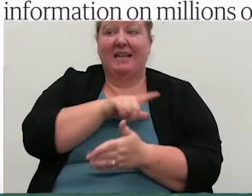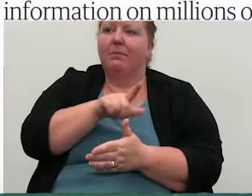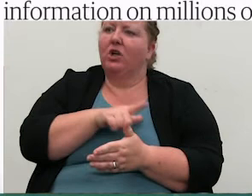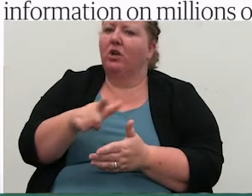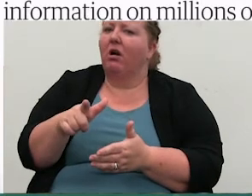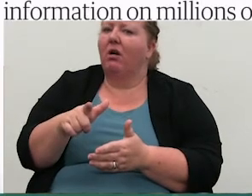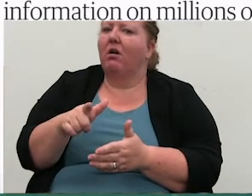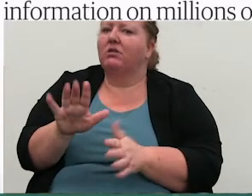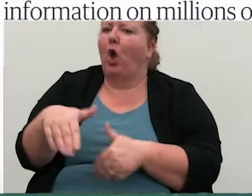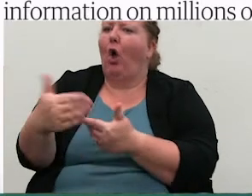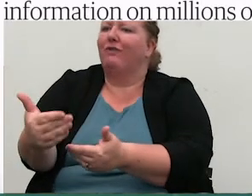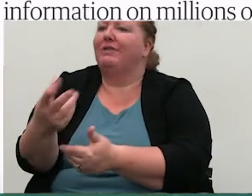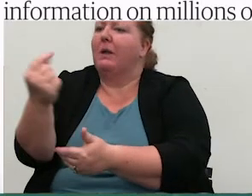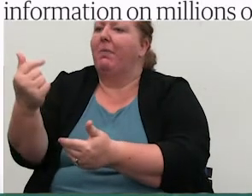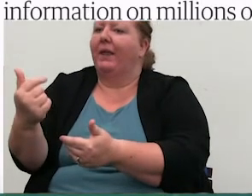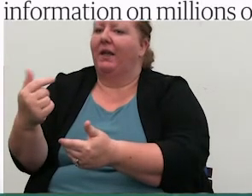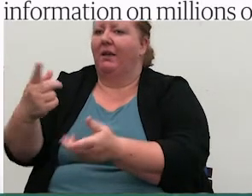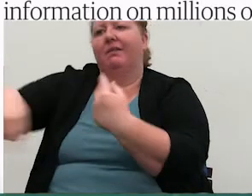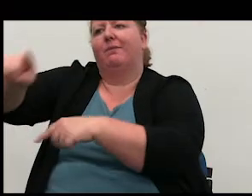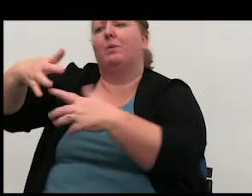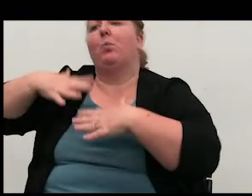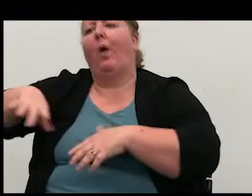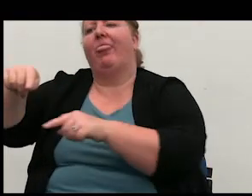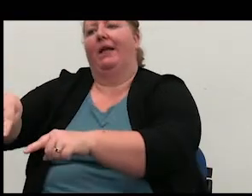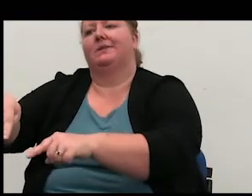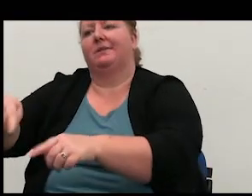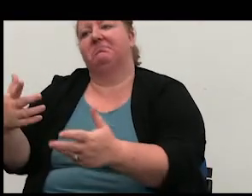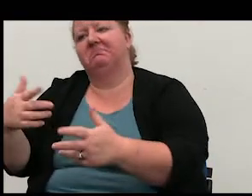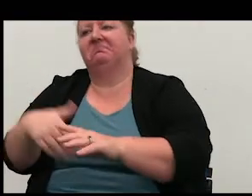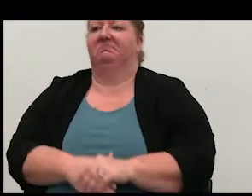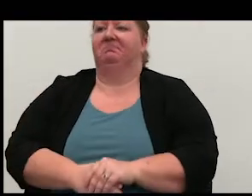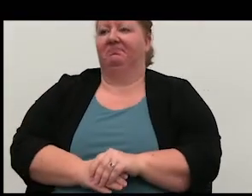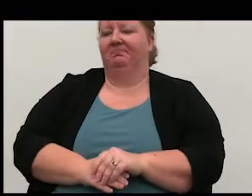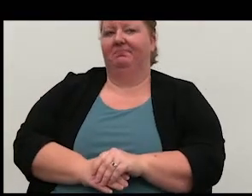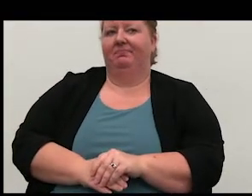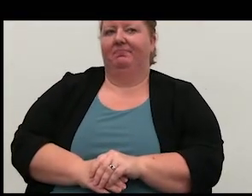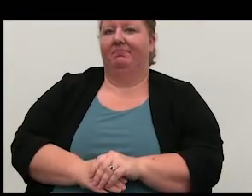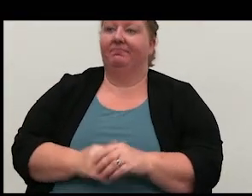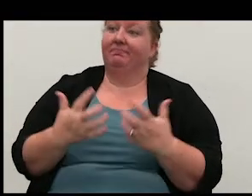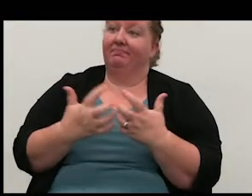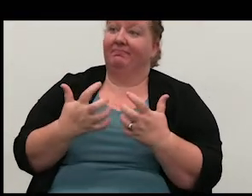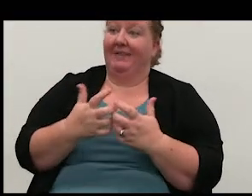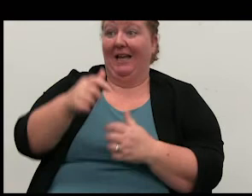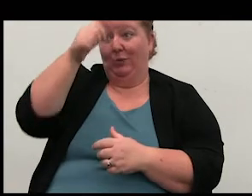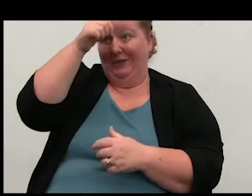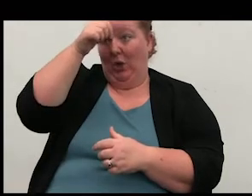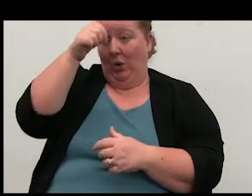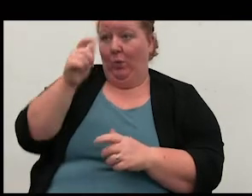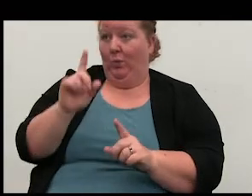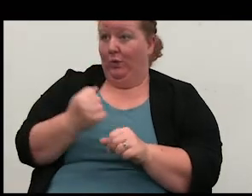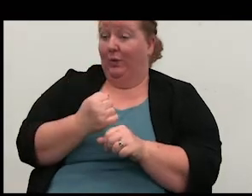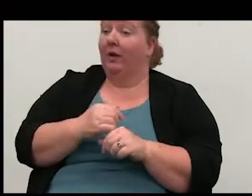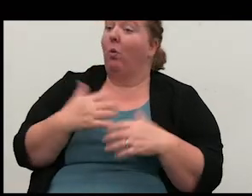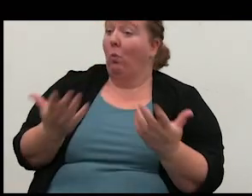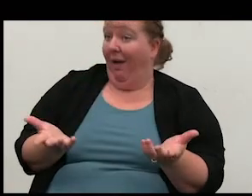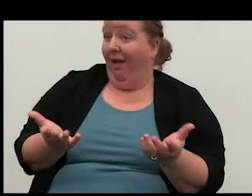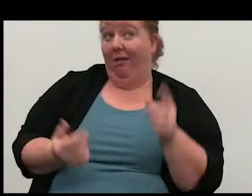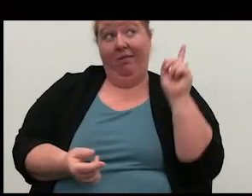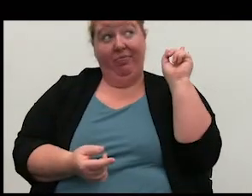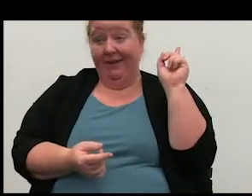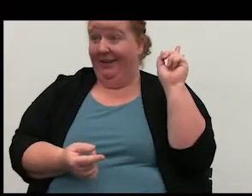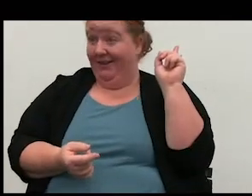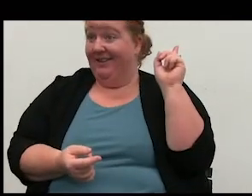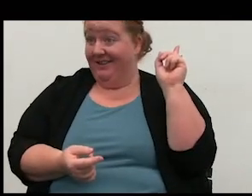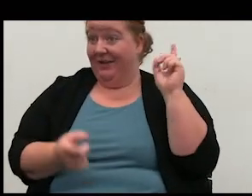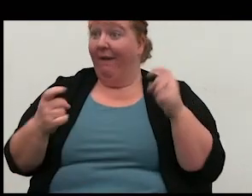something that a lot of people wanted. How do we know what they were doing? Well, conveniently, this